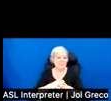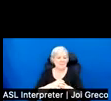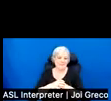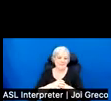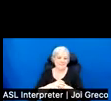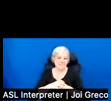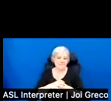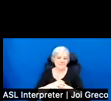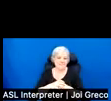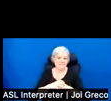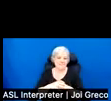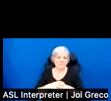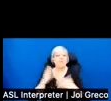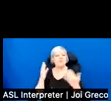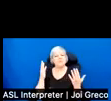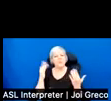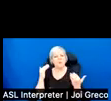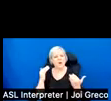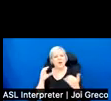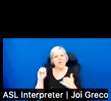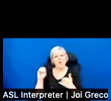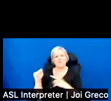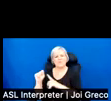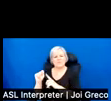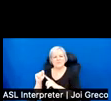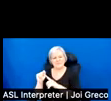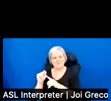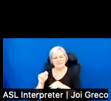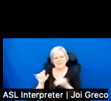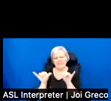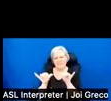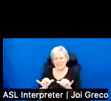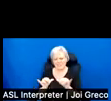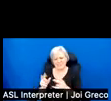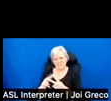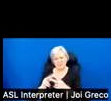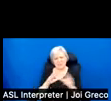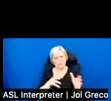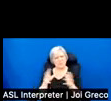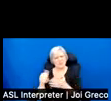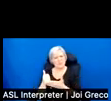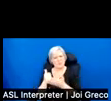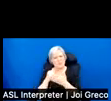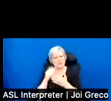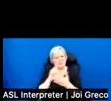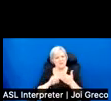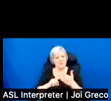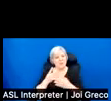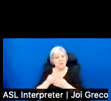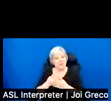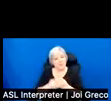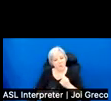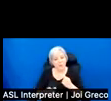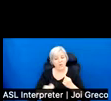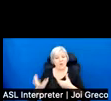So why did we choose occupational therapy and engineering? So both engineers and occupational therapists have a role in designing, building,